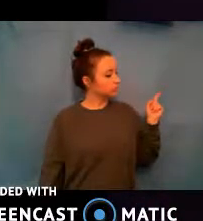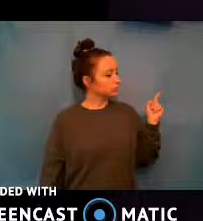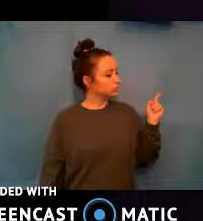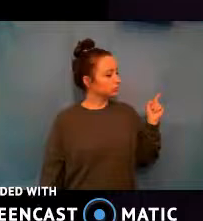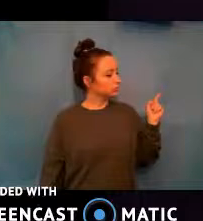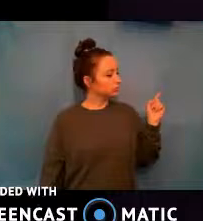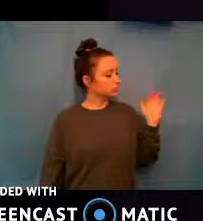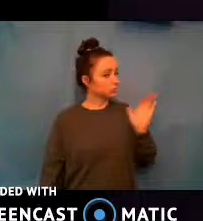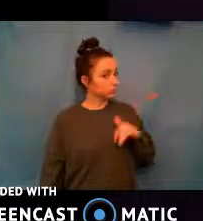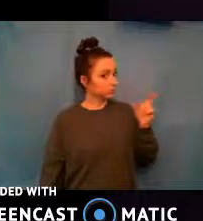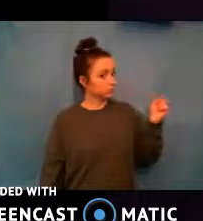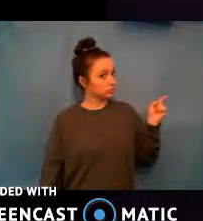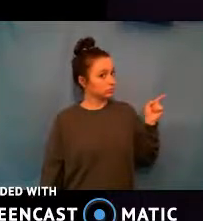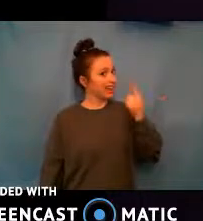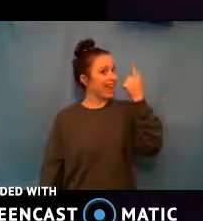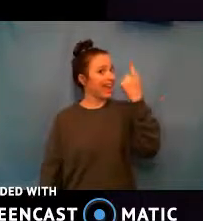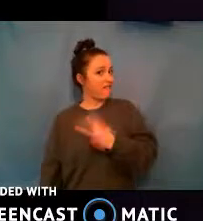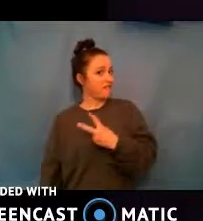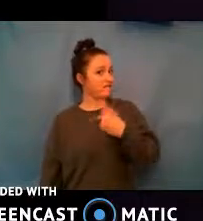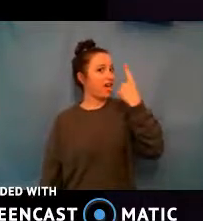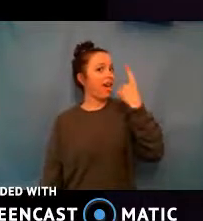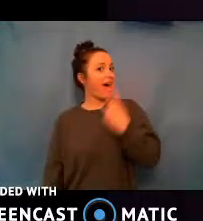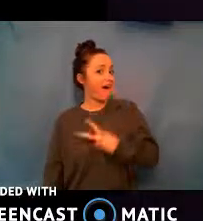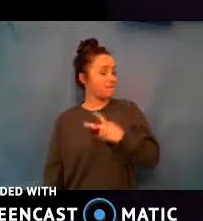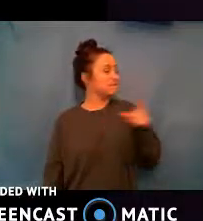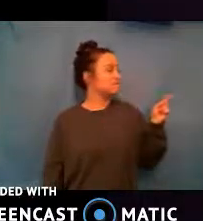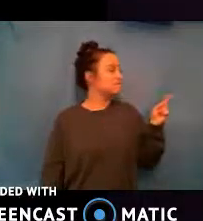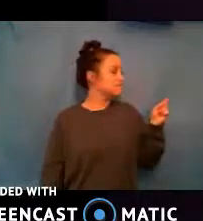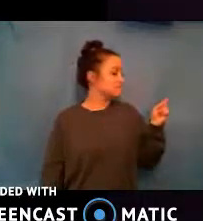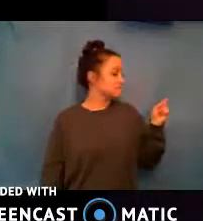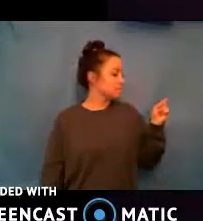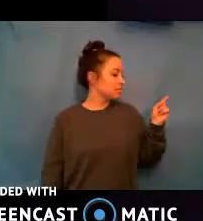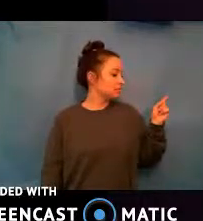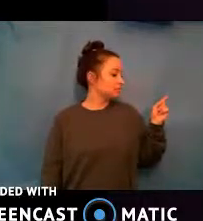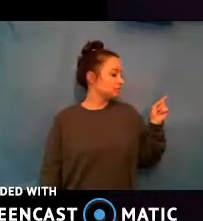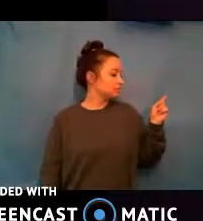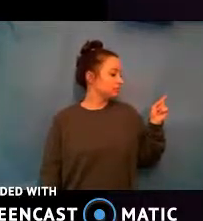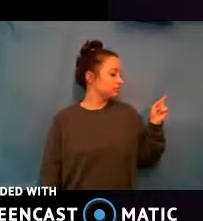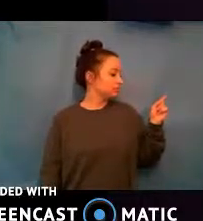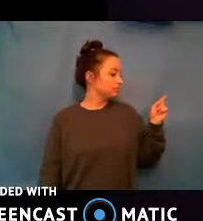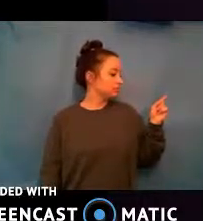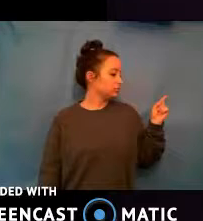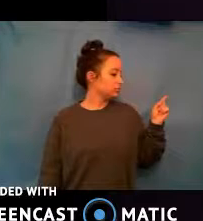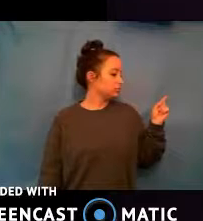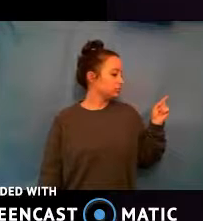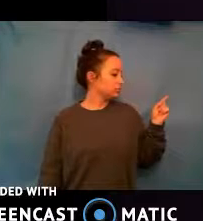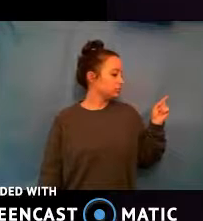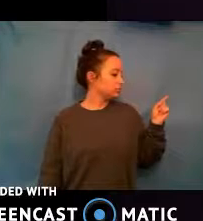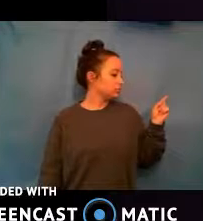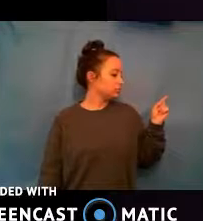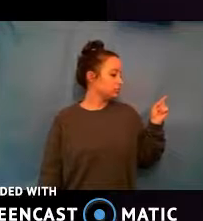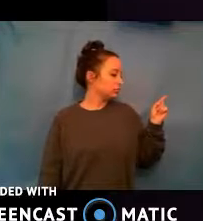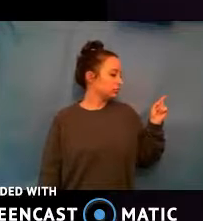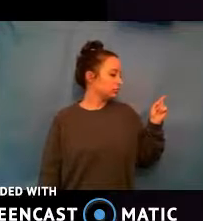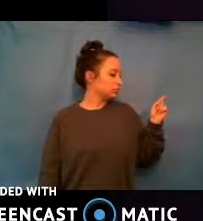pieces. So draw my line like this, and then it said to color one half. So I'm going to color one of the two